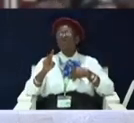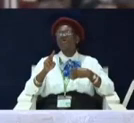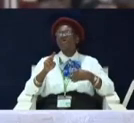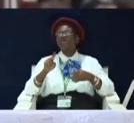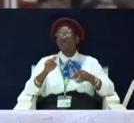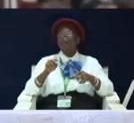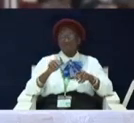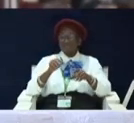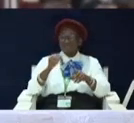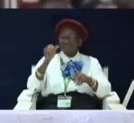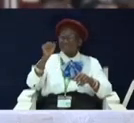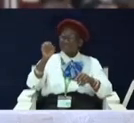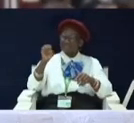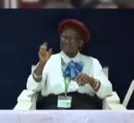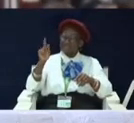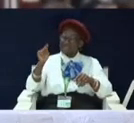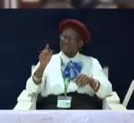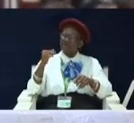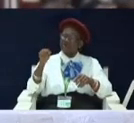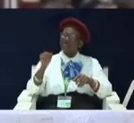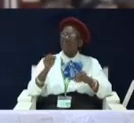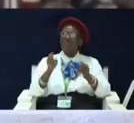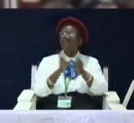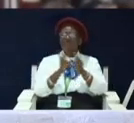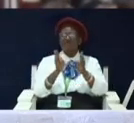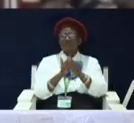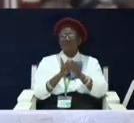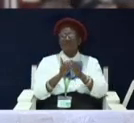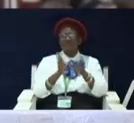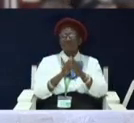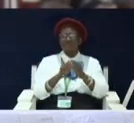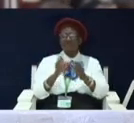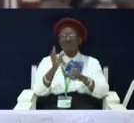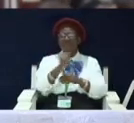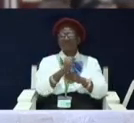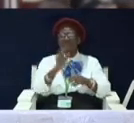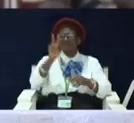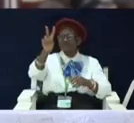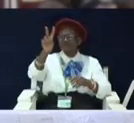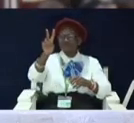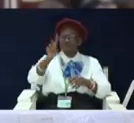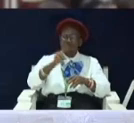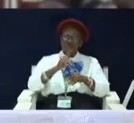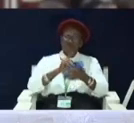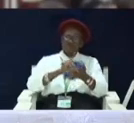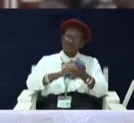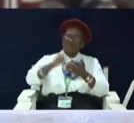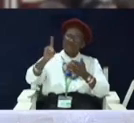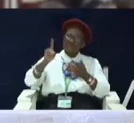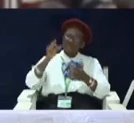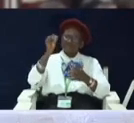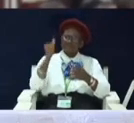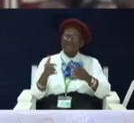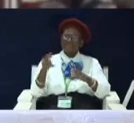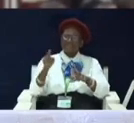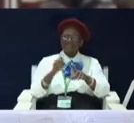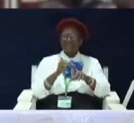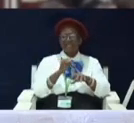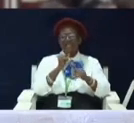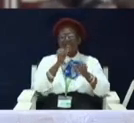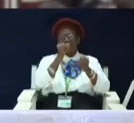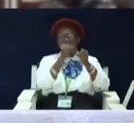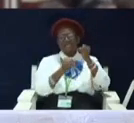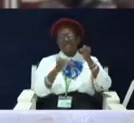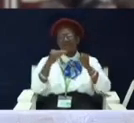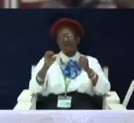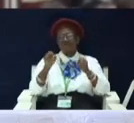So the convention takes 2 weeks. At the end of the second week, I was